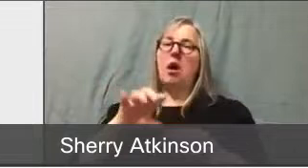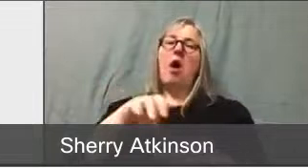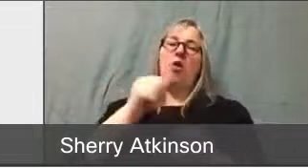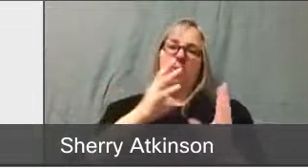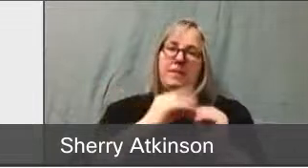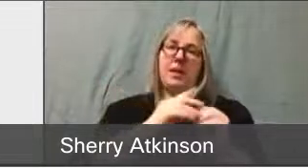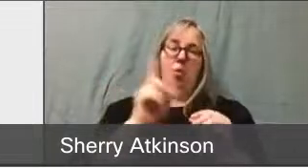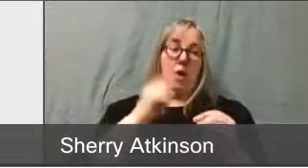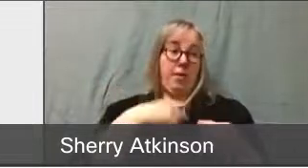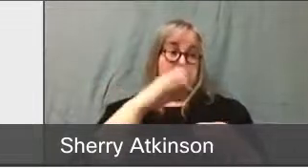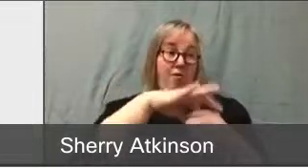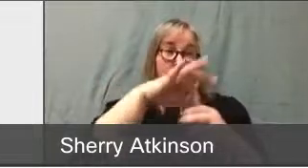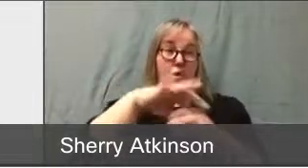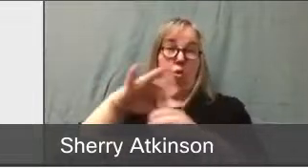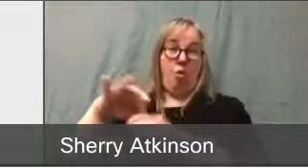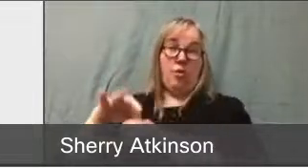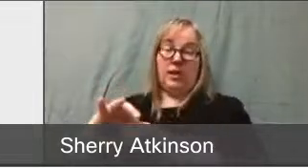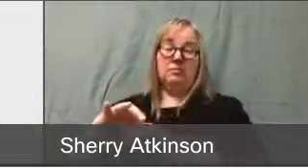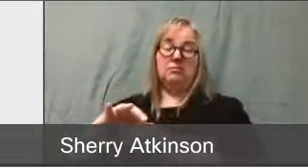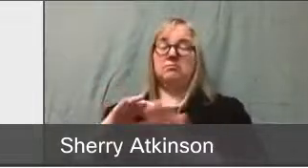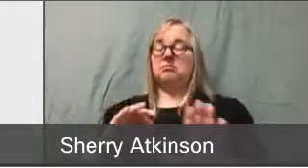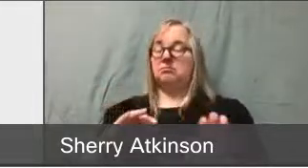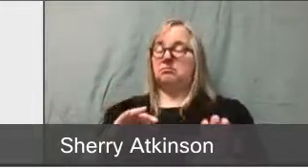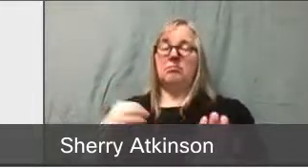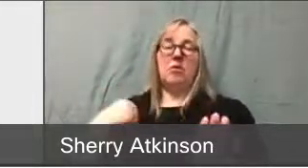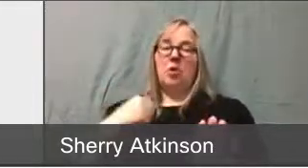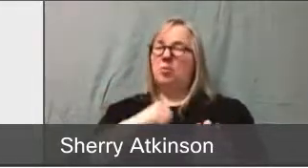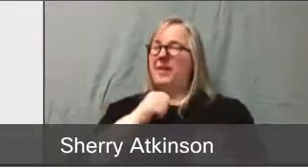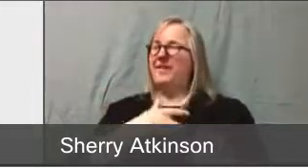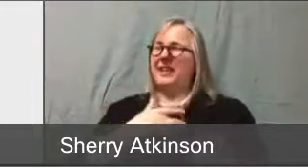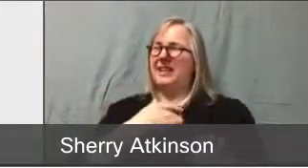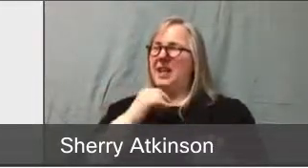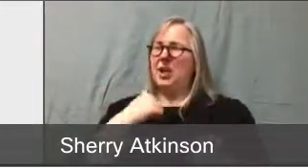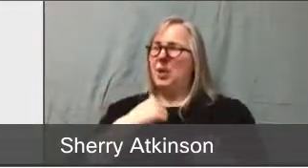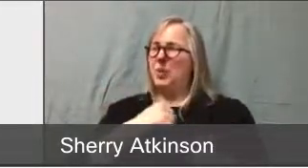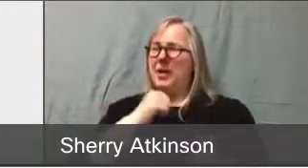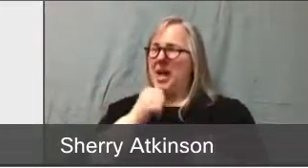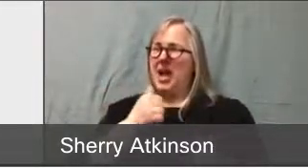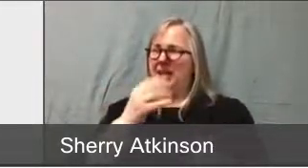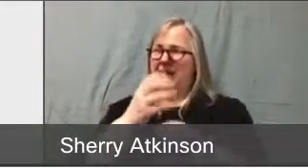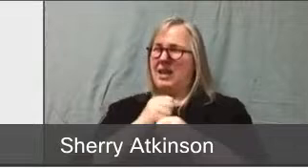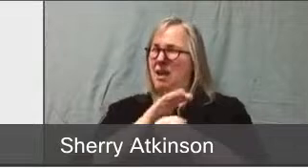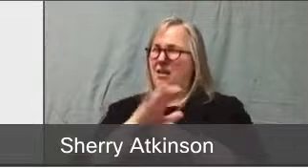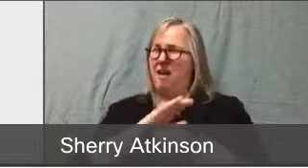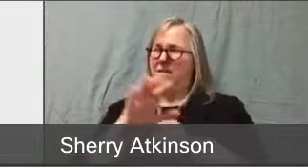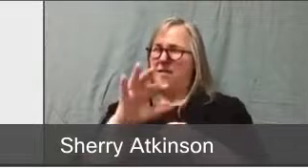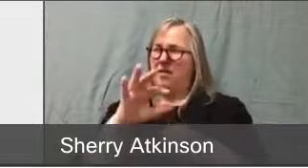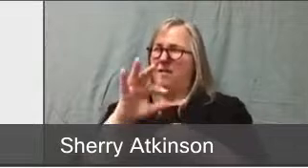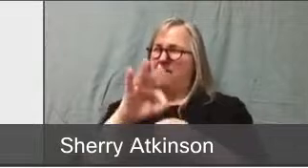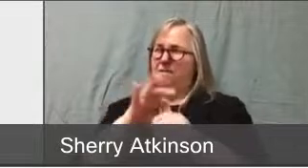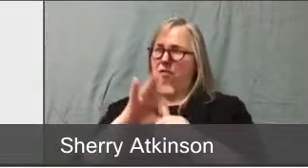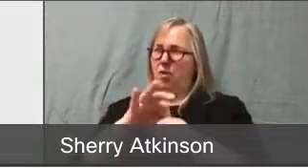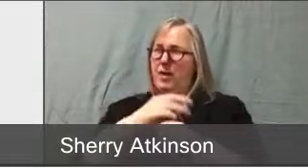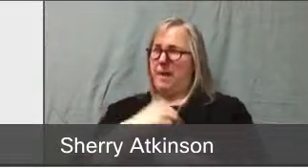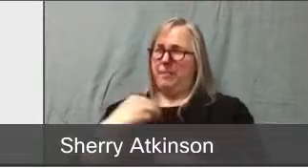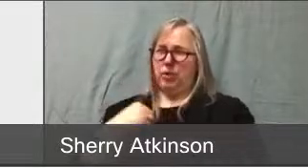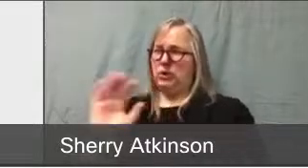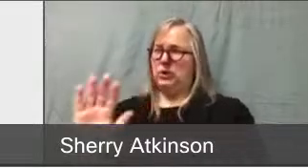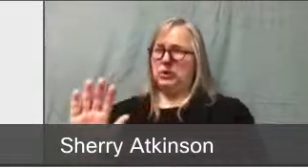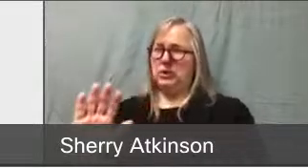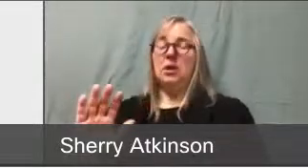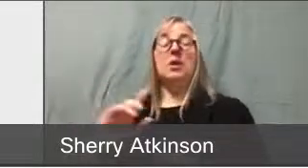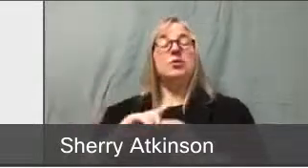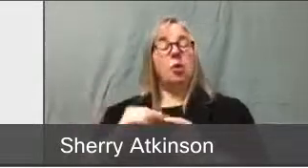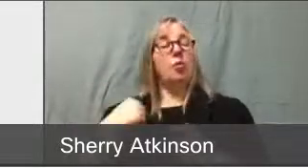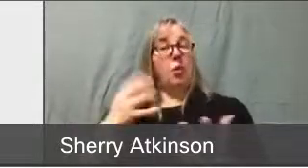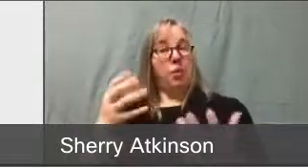votes, we didn't feel like we captured a sufficient number of the voting members. So we wanted to make